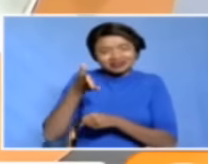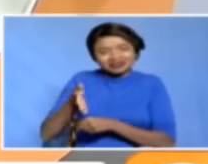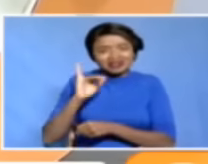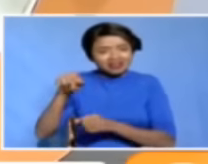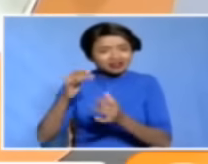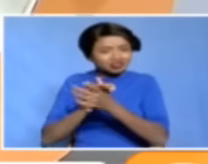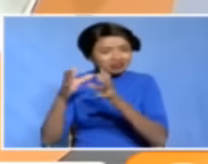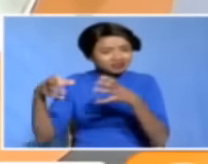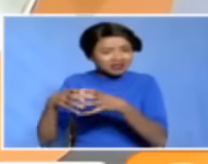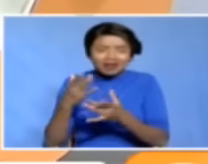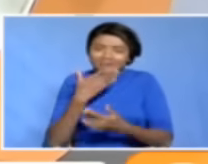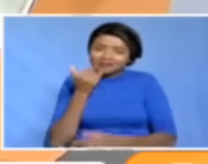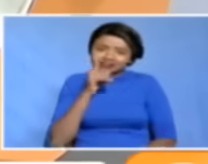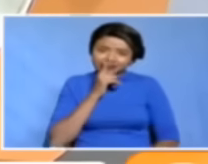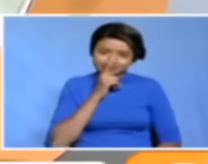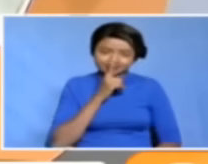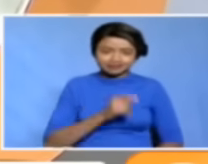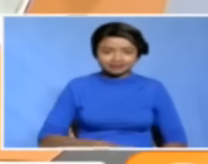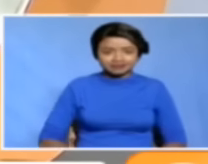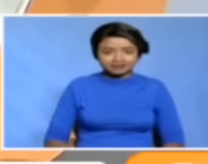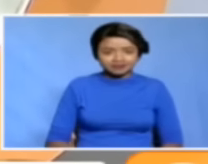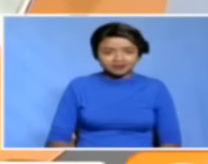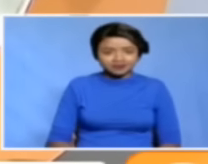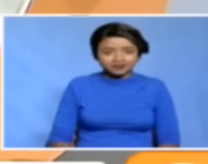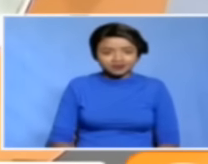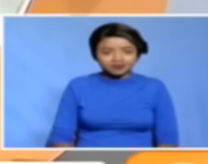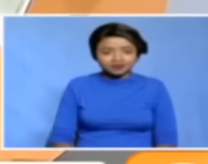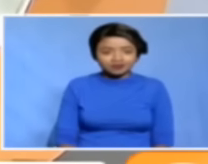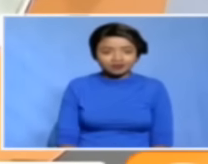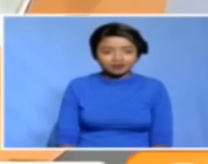keep quiet. That is Martin Dare. In Mombasa,